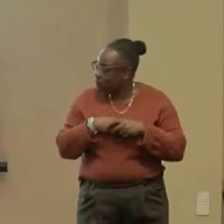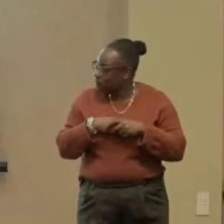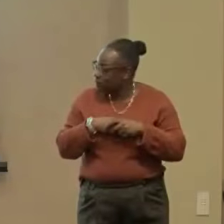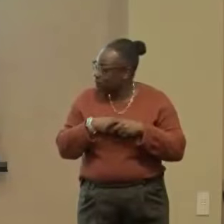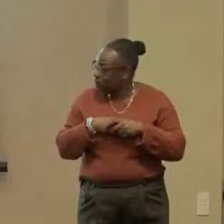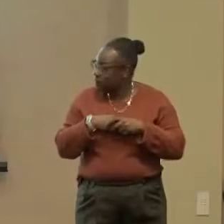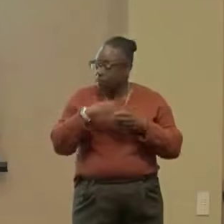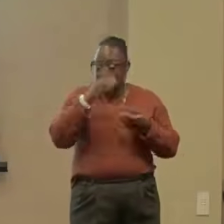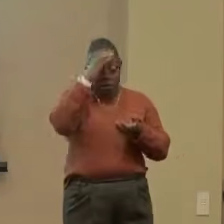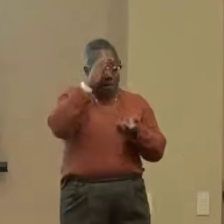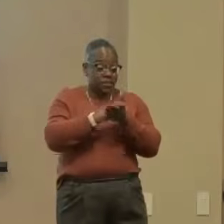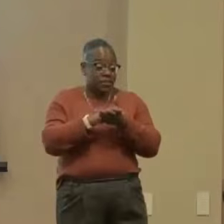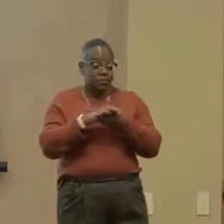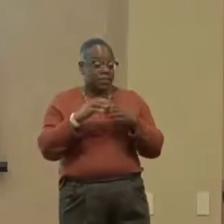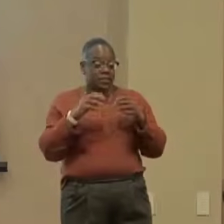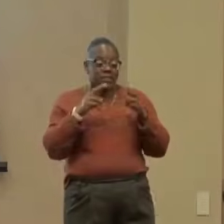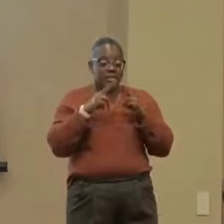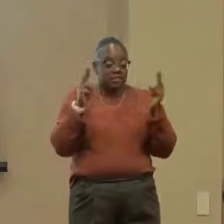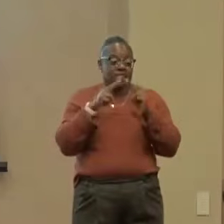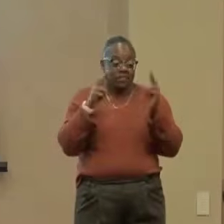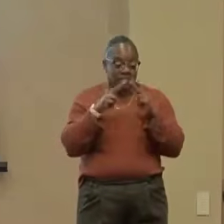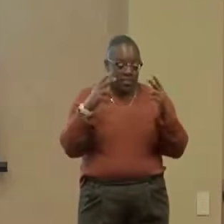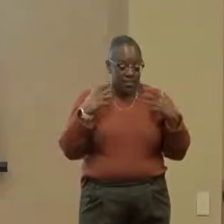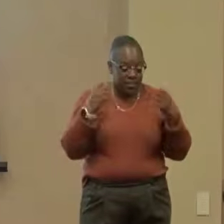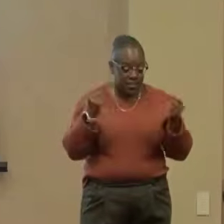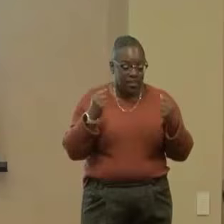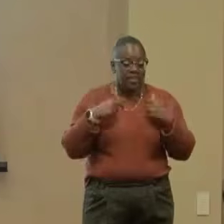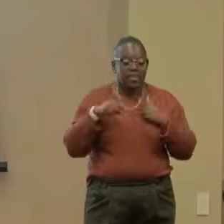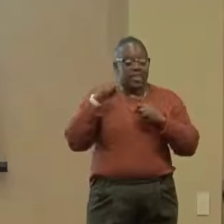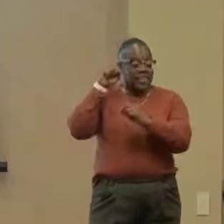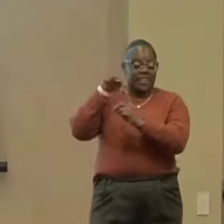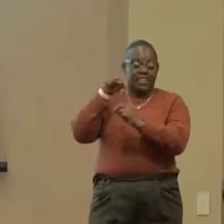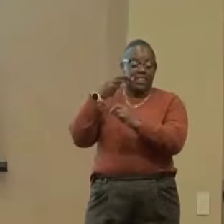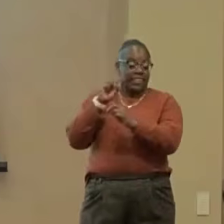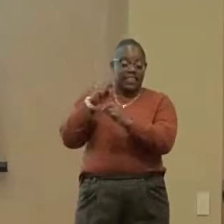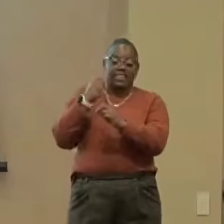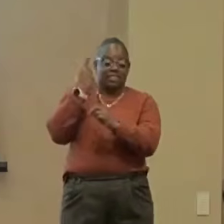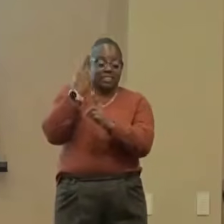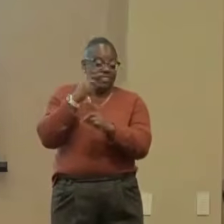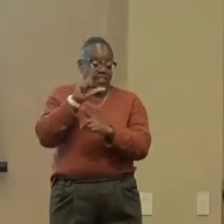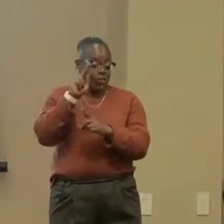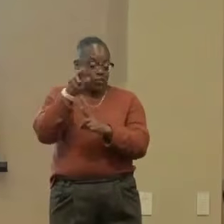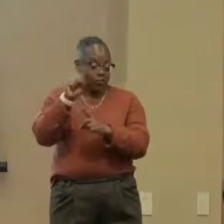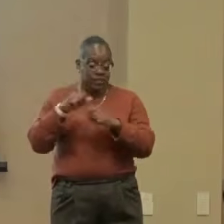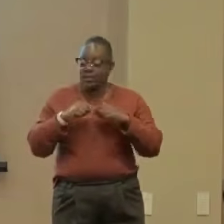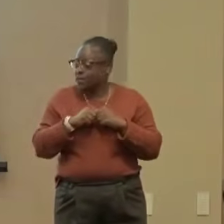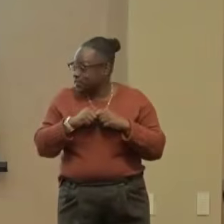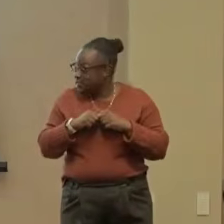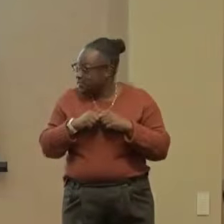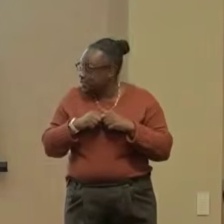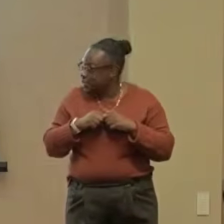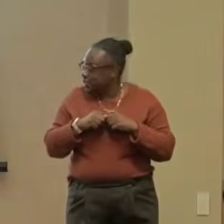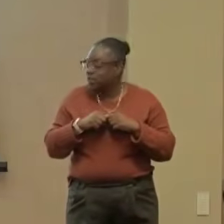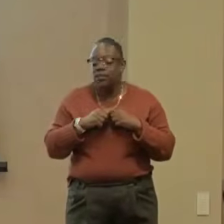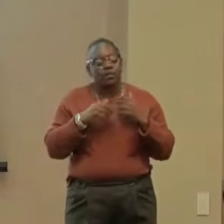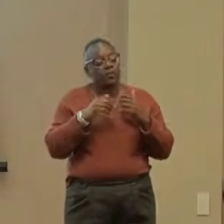husband is very healthy and doesn't understand lupus, right? So I know, I can